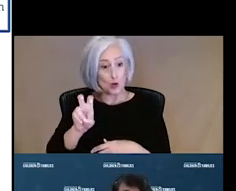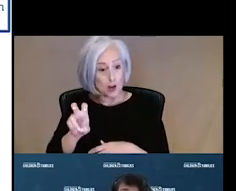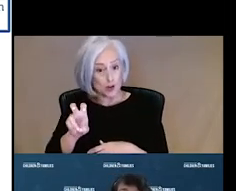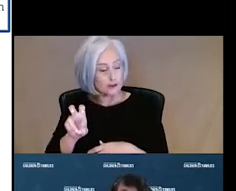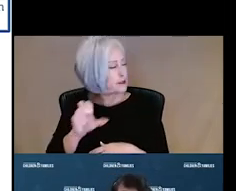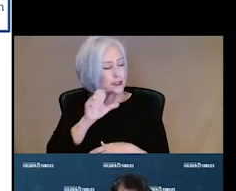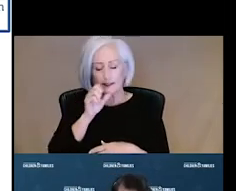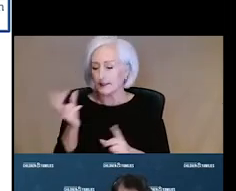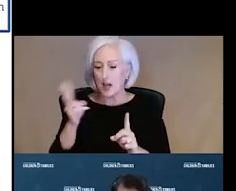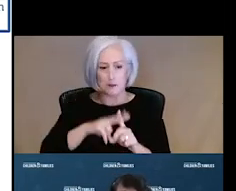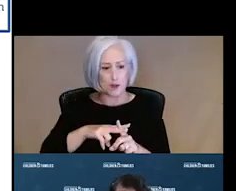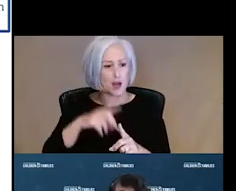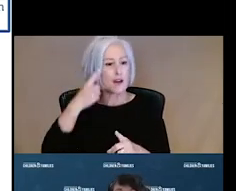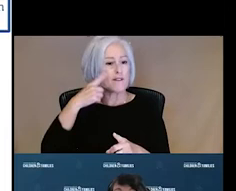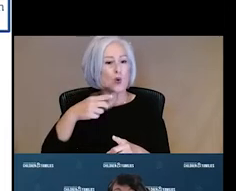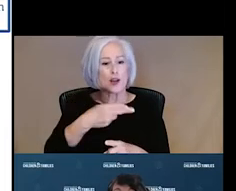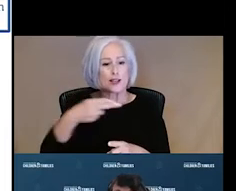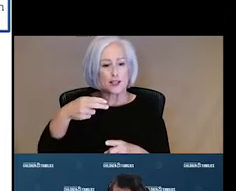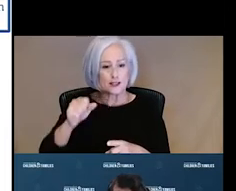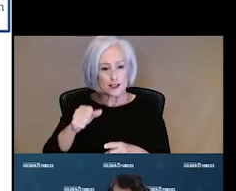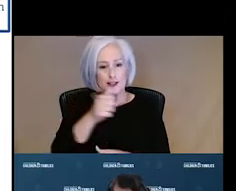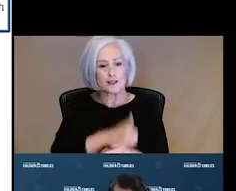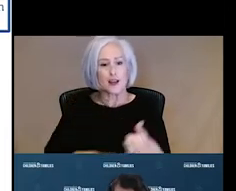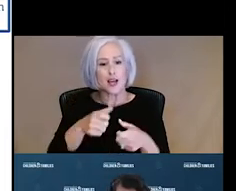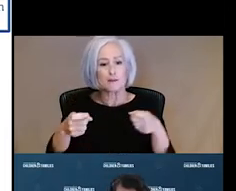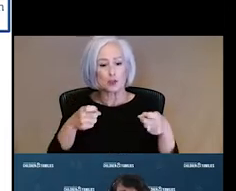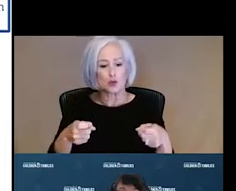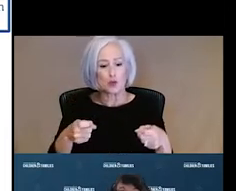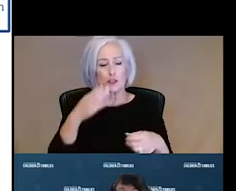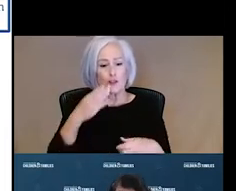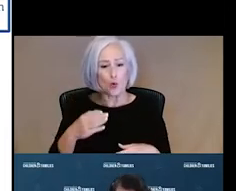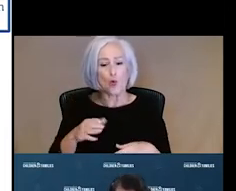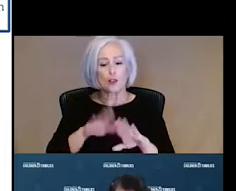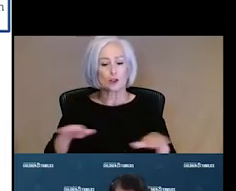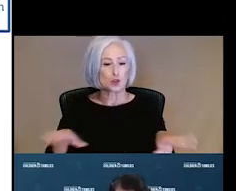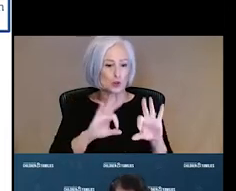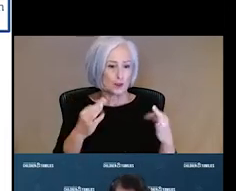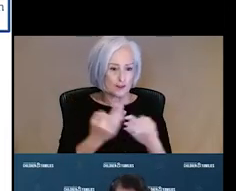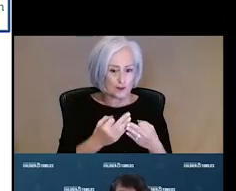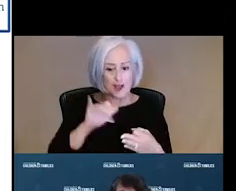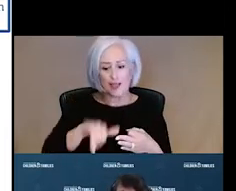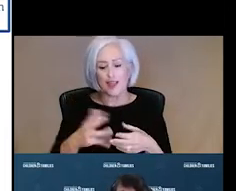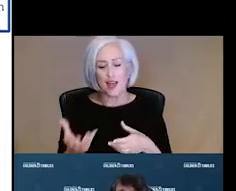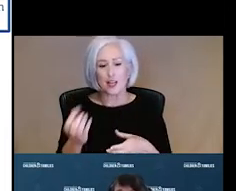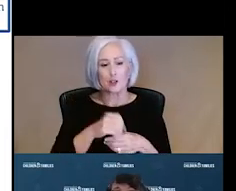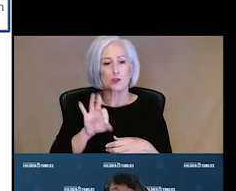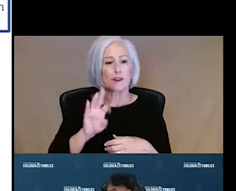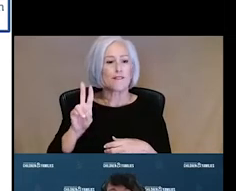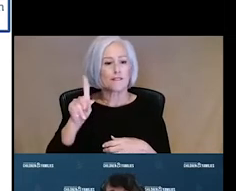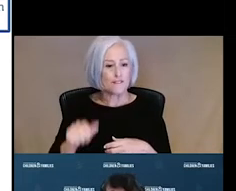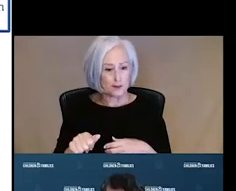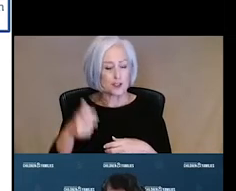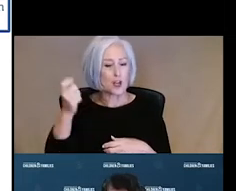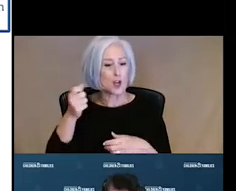apply to HHS's administration for children and families, which includes FVPSA grantees, but it likely applies to your